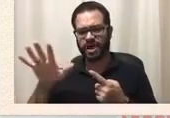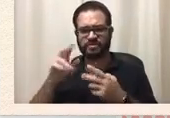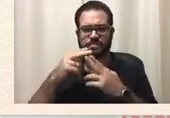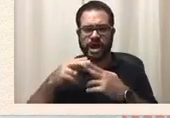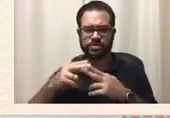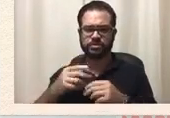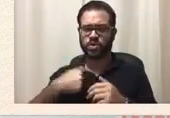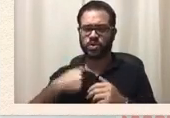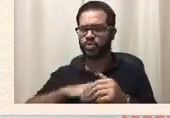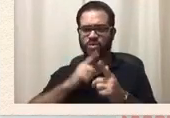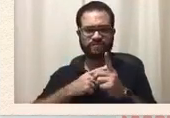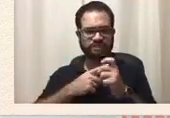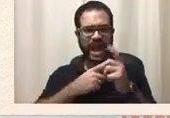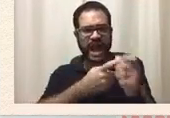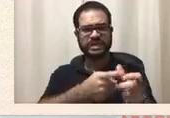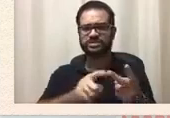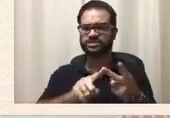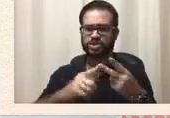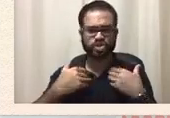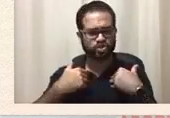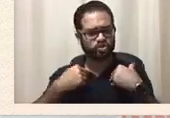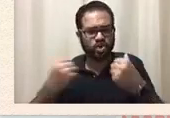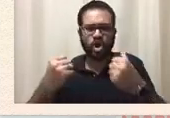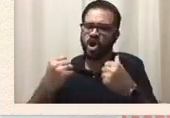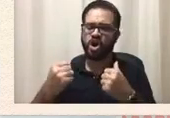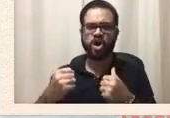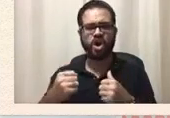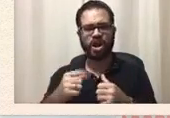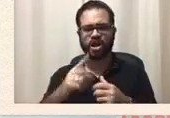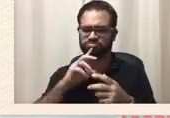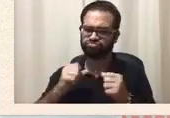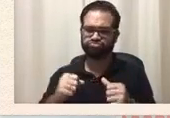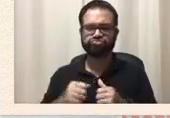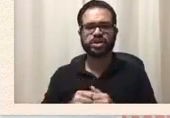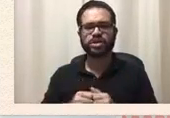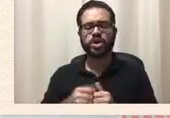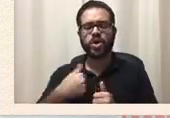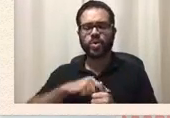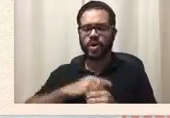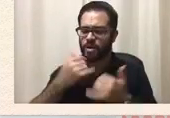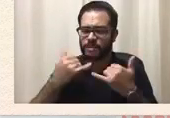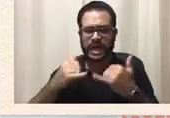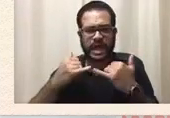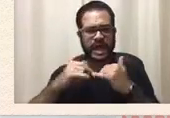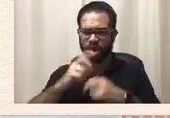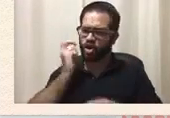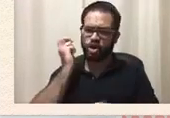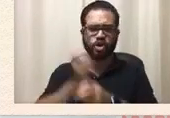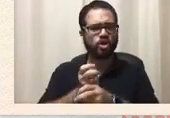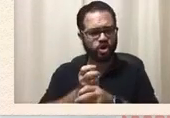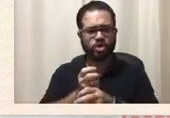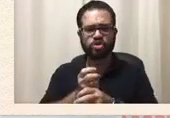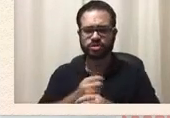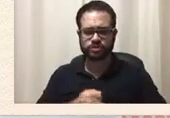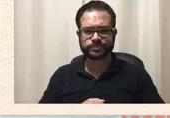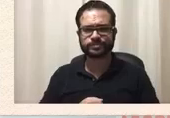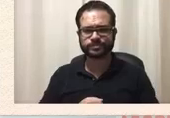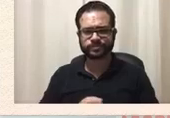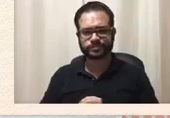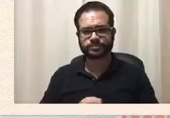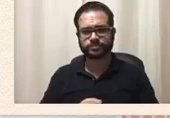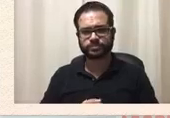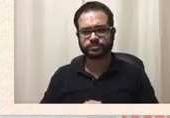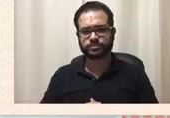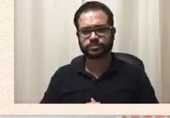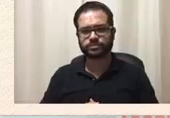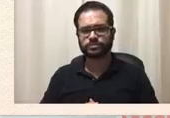fast, strong, and agile. We were playing our hearts out against Christian Heritage. It was the